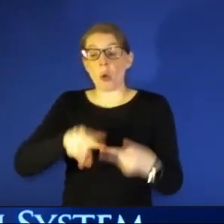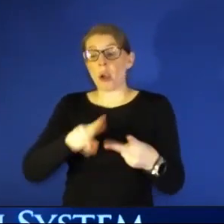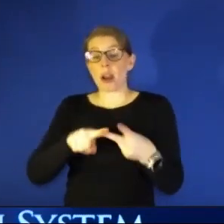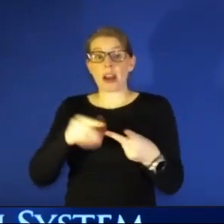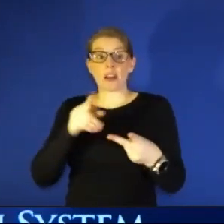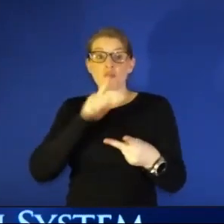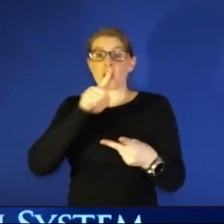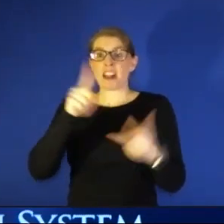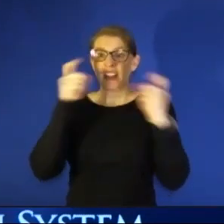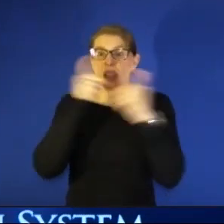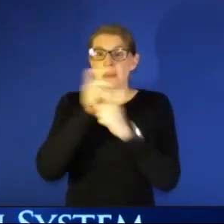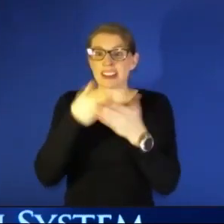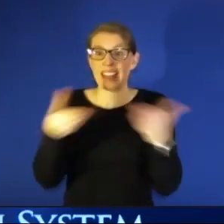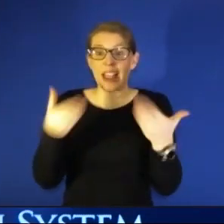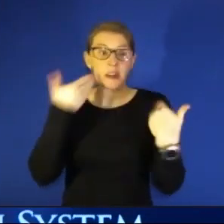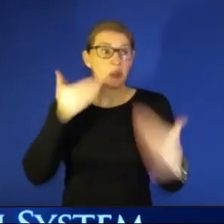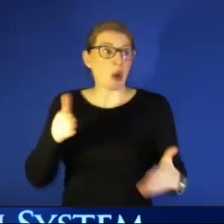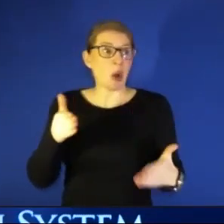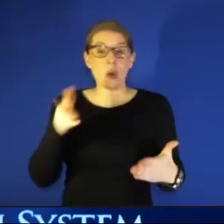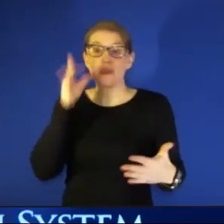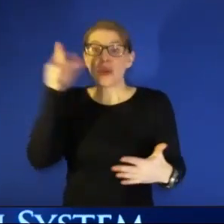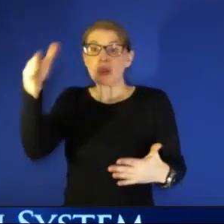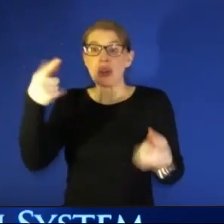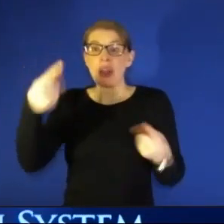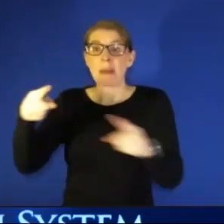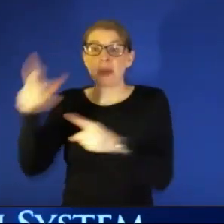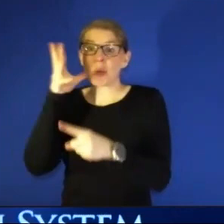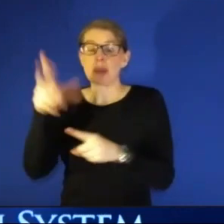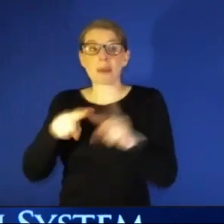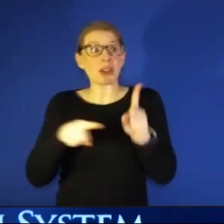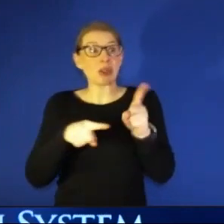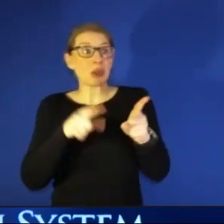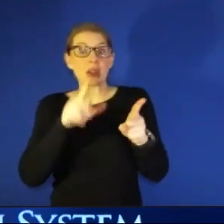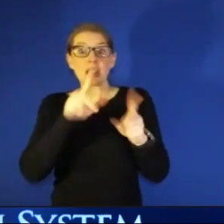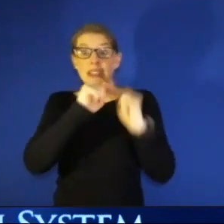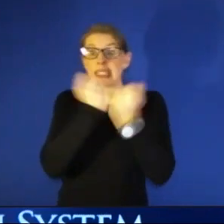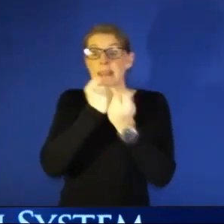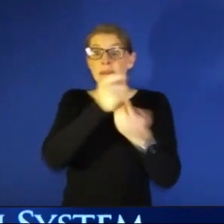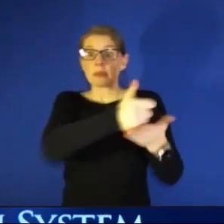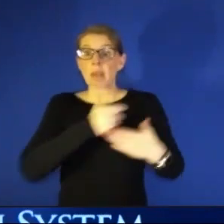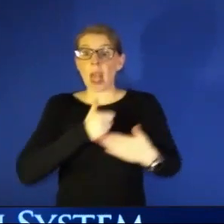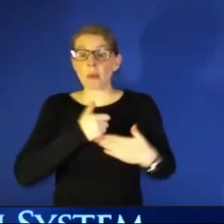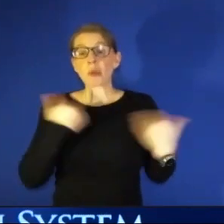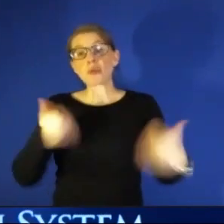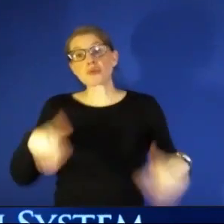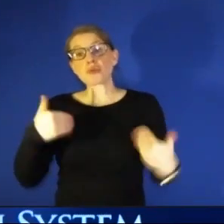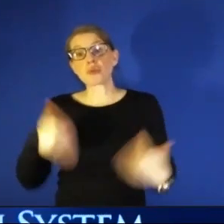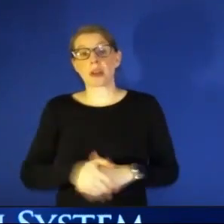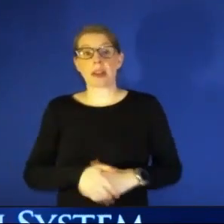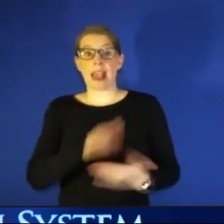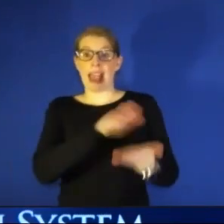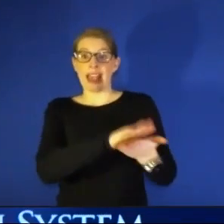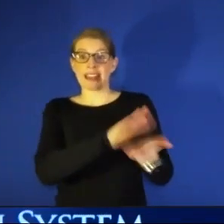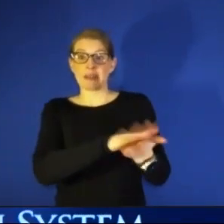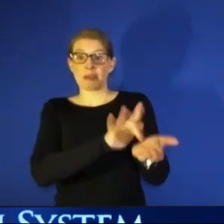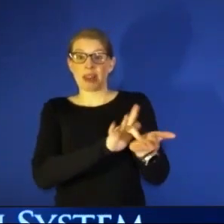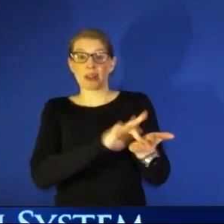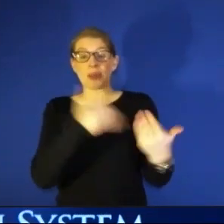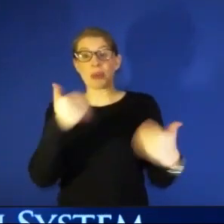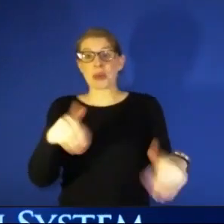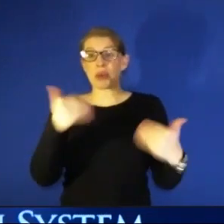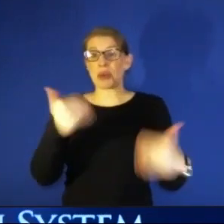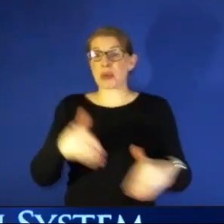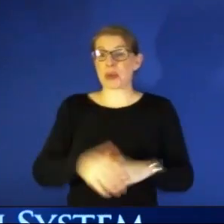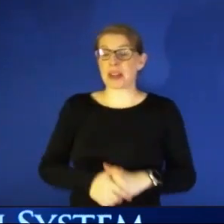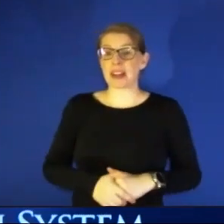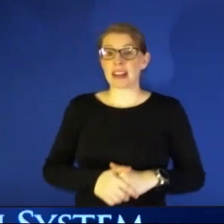complex thing and I didn't know what my future held, and you and your team were able to help us. So it's academic medicine is like nothing else, and it's